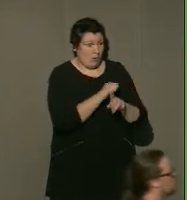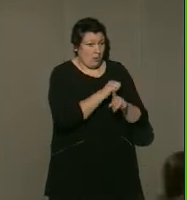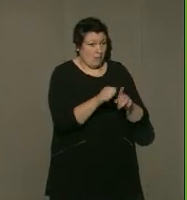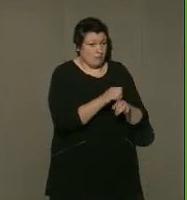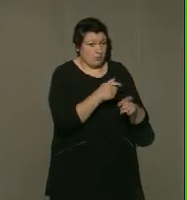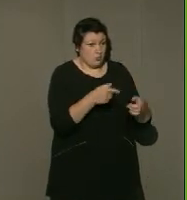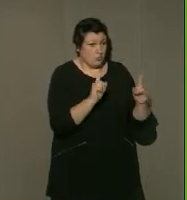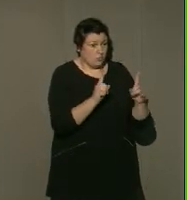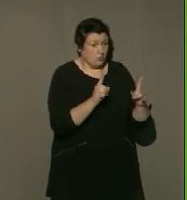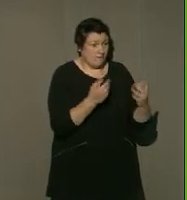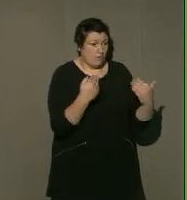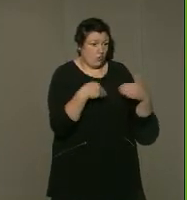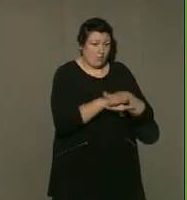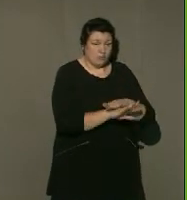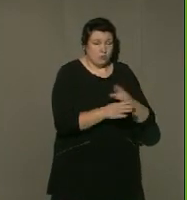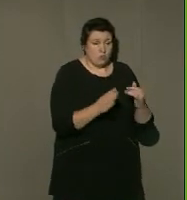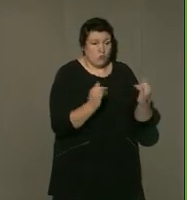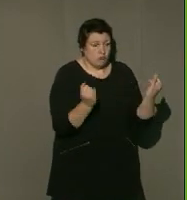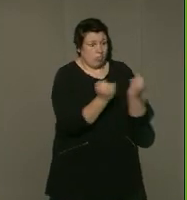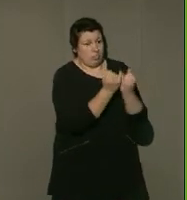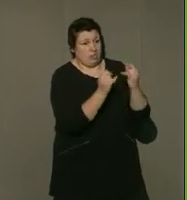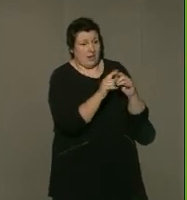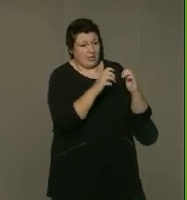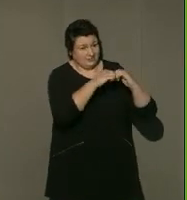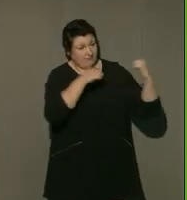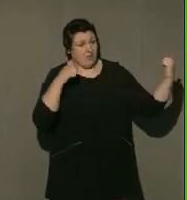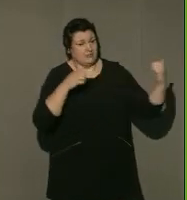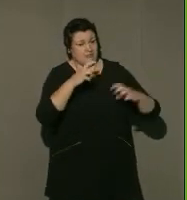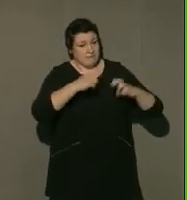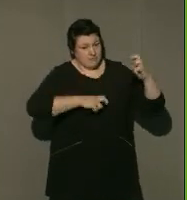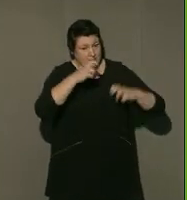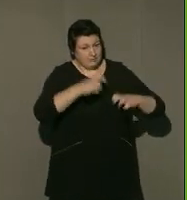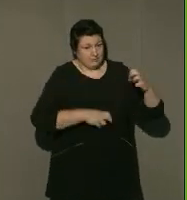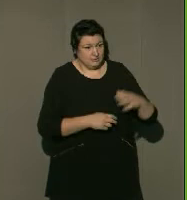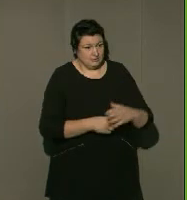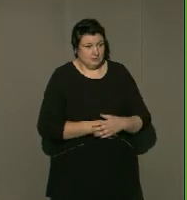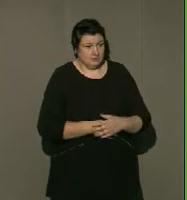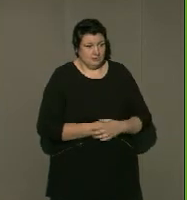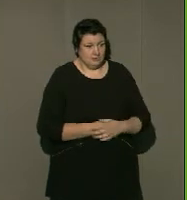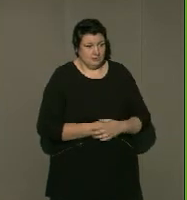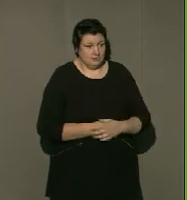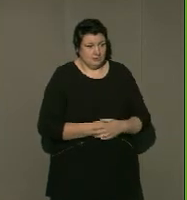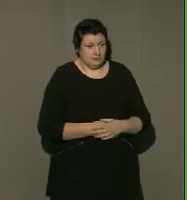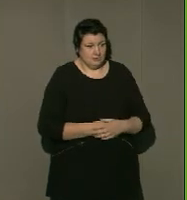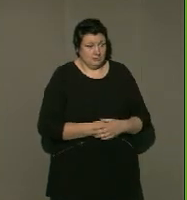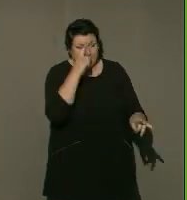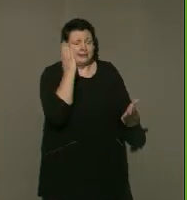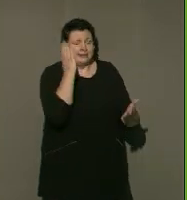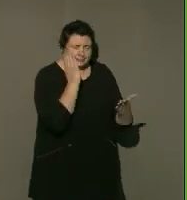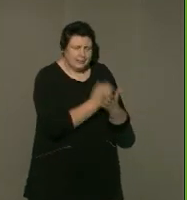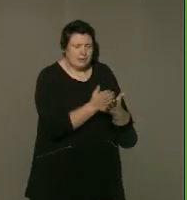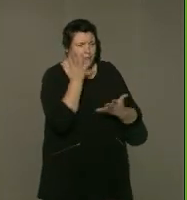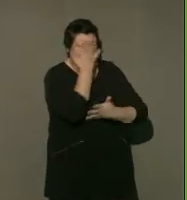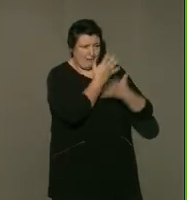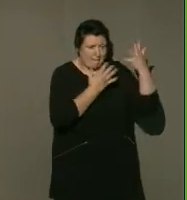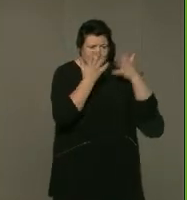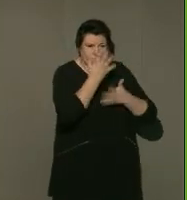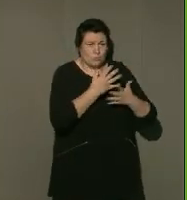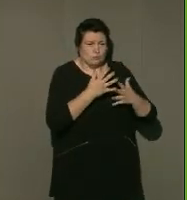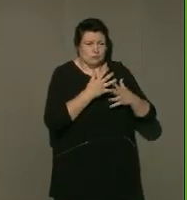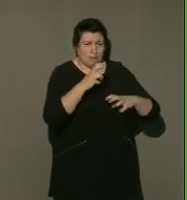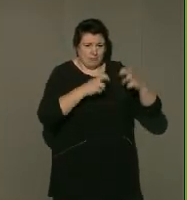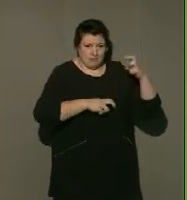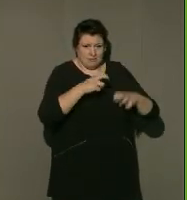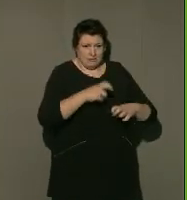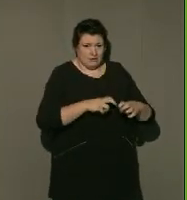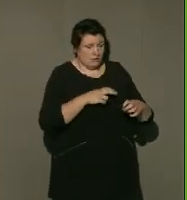already contentious and highly divisive debate, intentionally confusing the argument by addressing the motion,